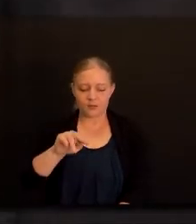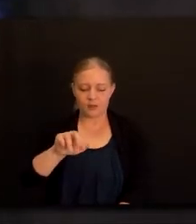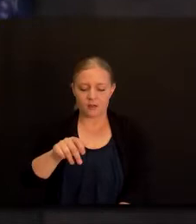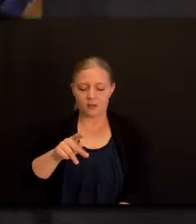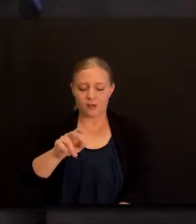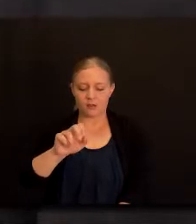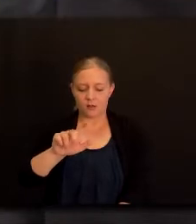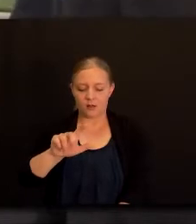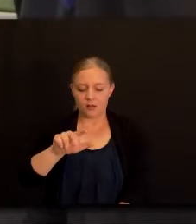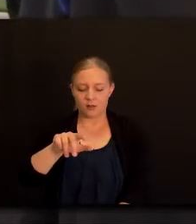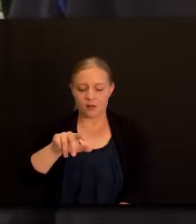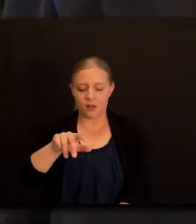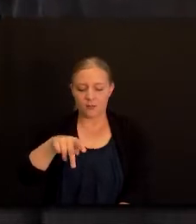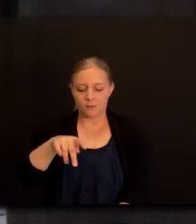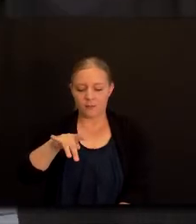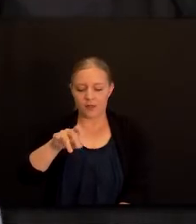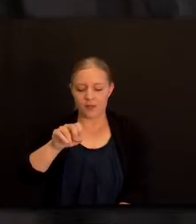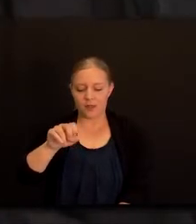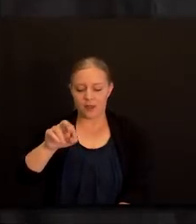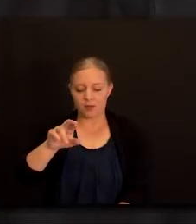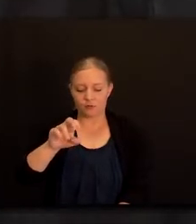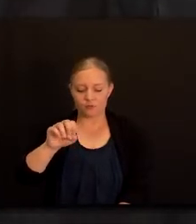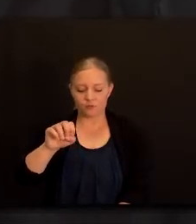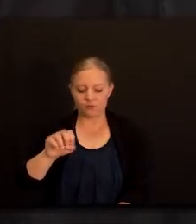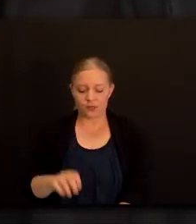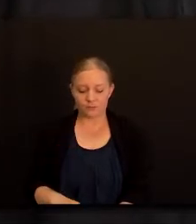Nathaniel F. Pierre.